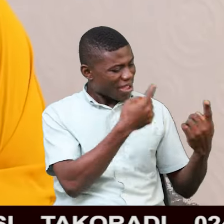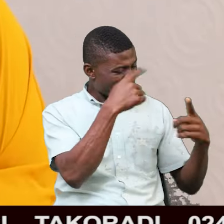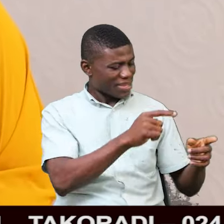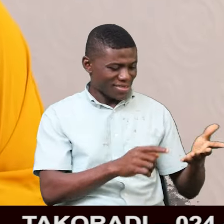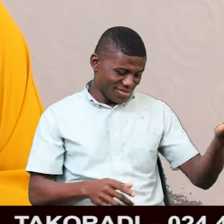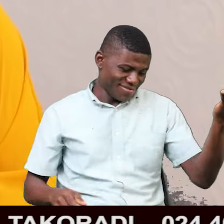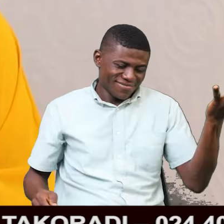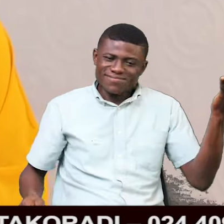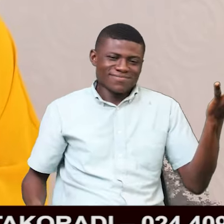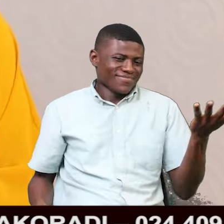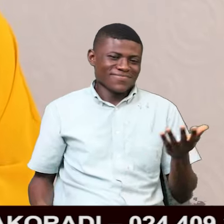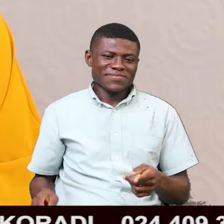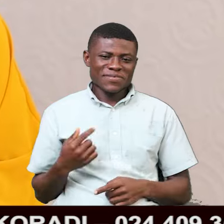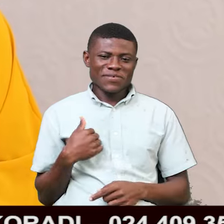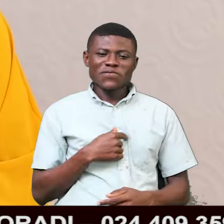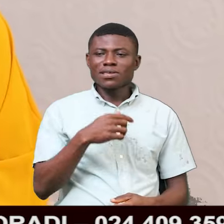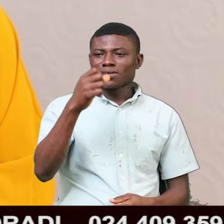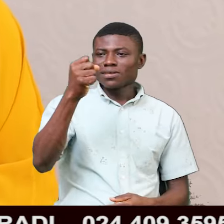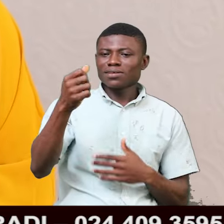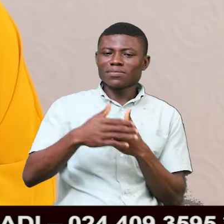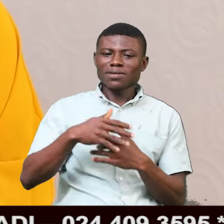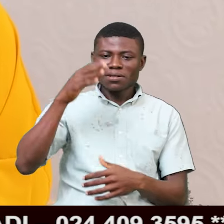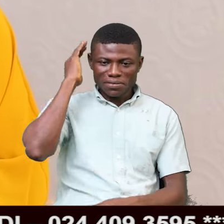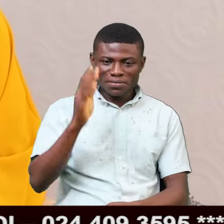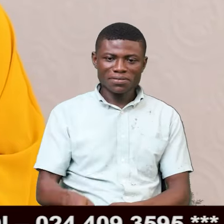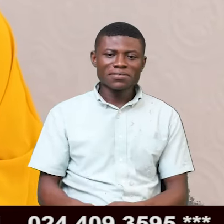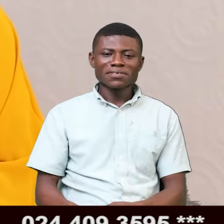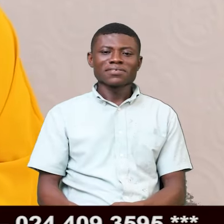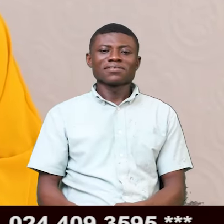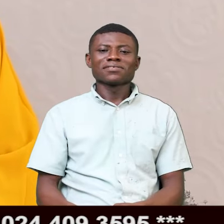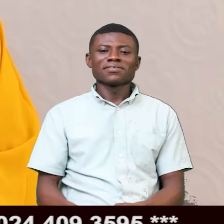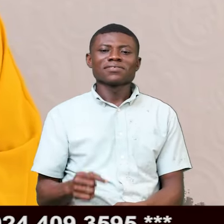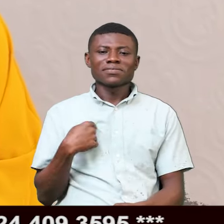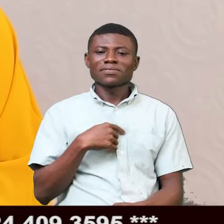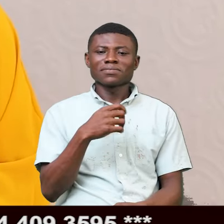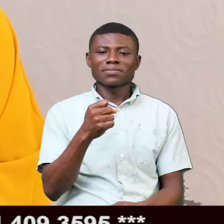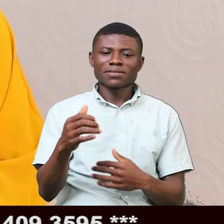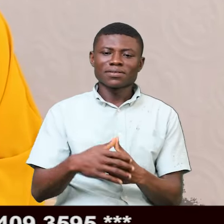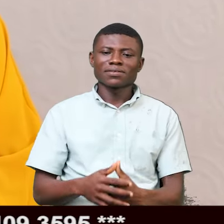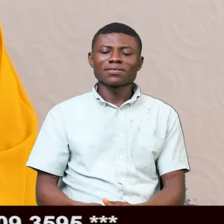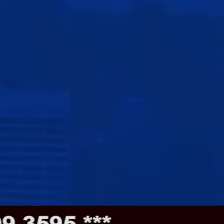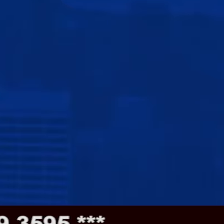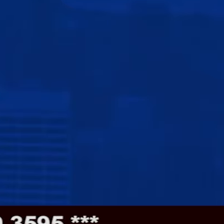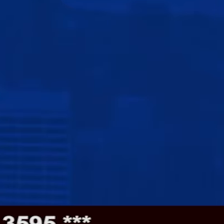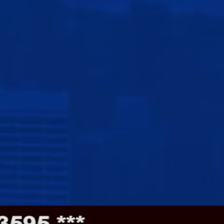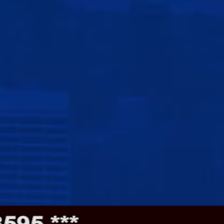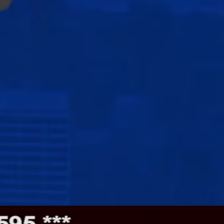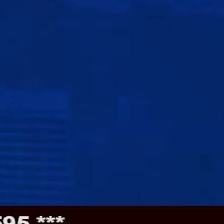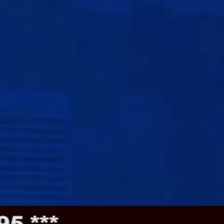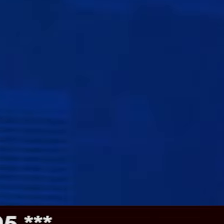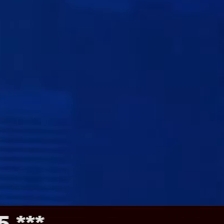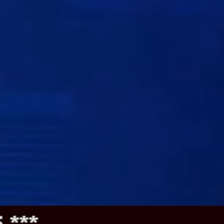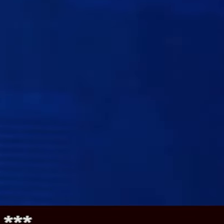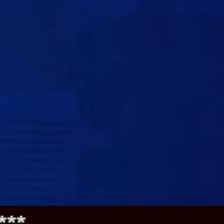hey. What do you have to do? You have to do it. You have to do it.